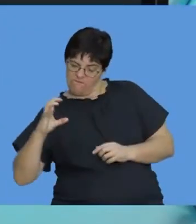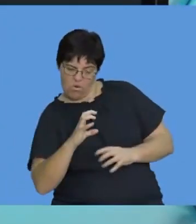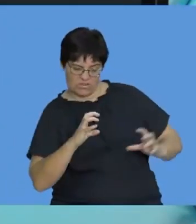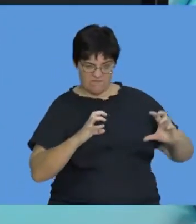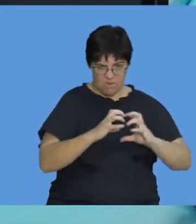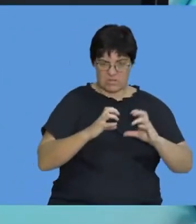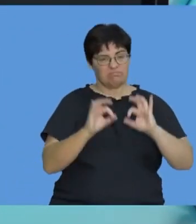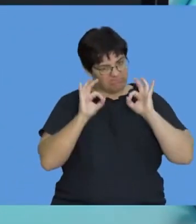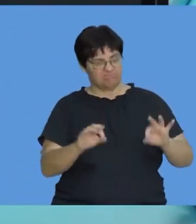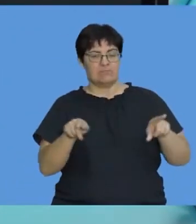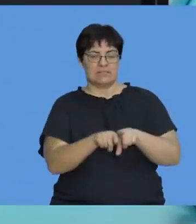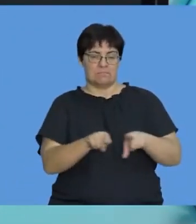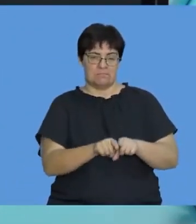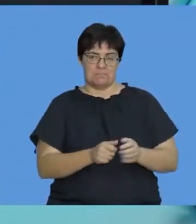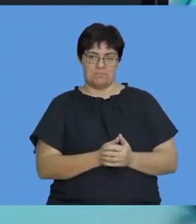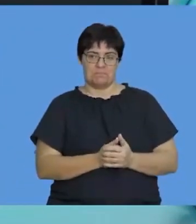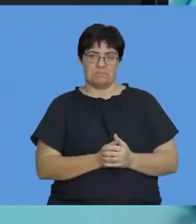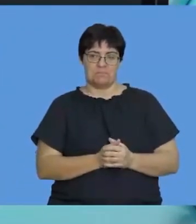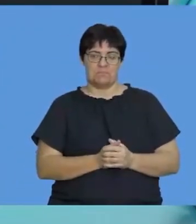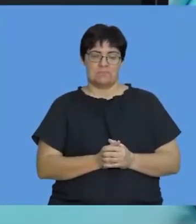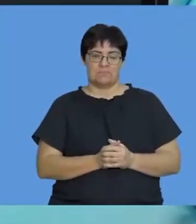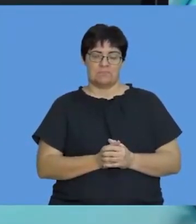same force on each other. Okay?